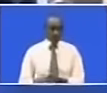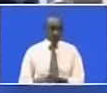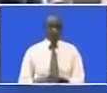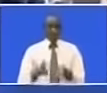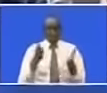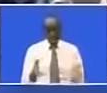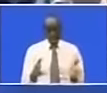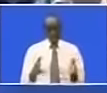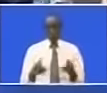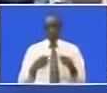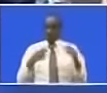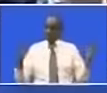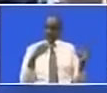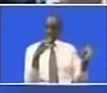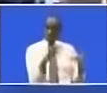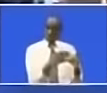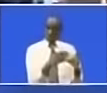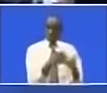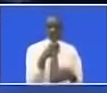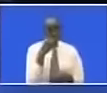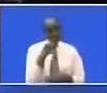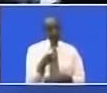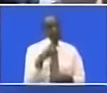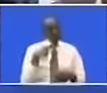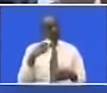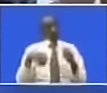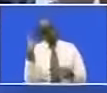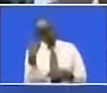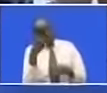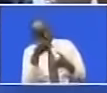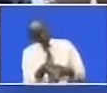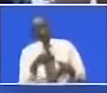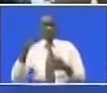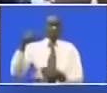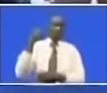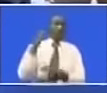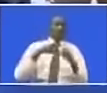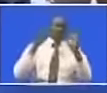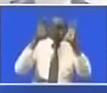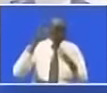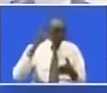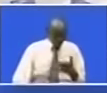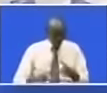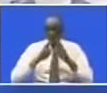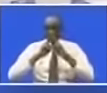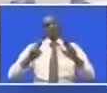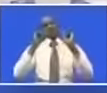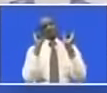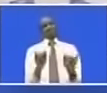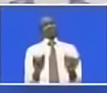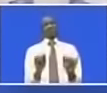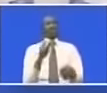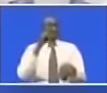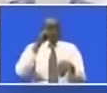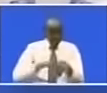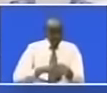for the rival factors here, victory may go either way, but what is important is for peace to prevail